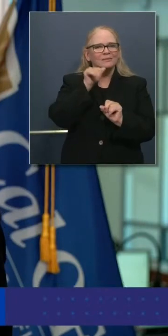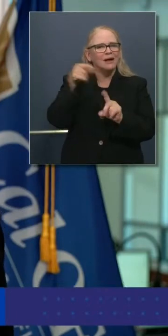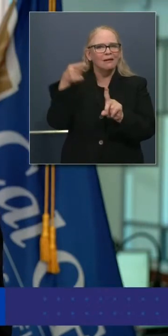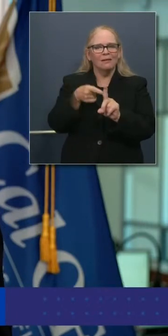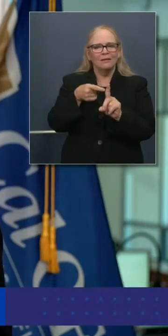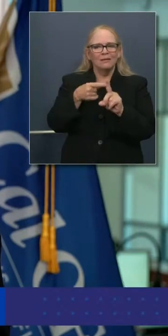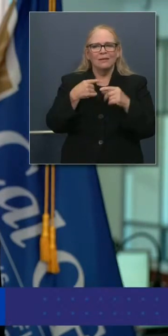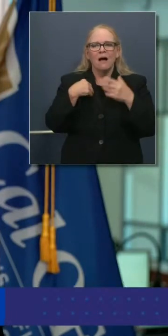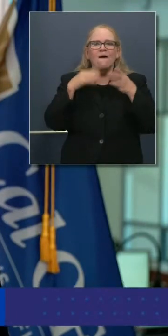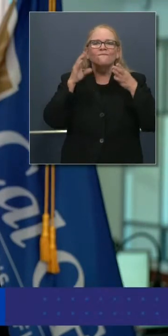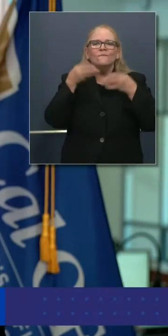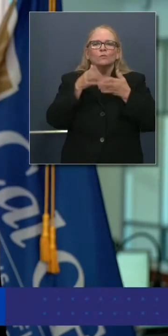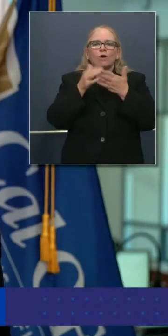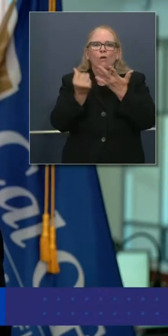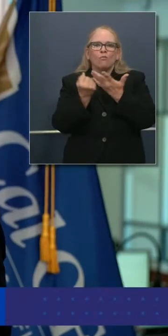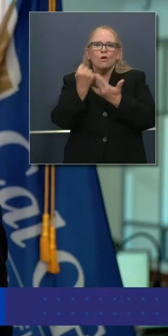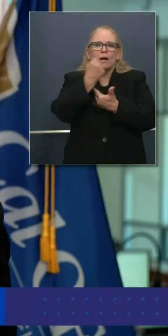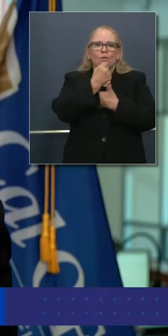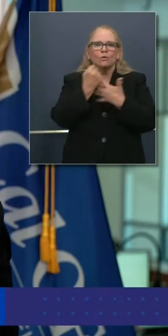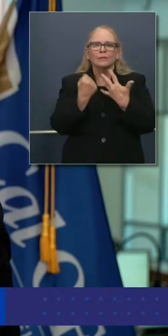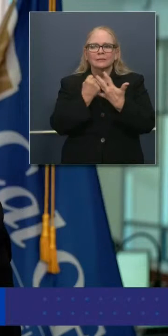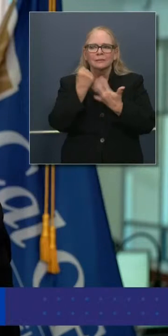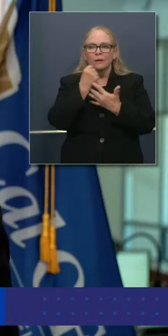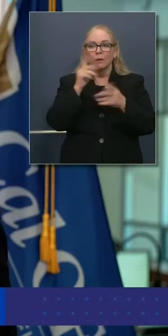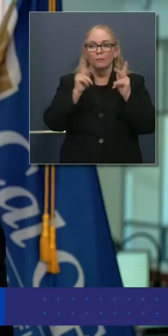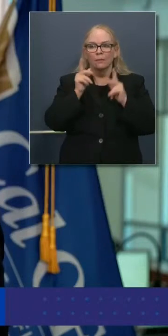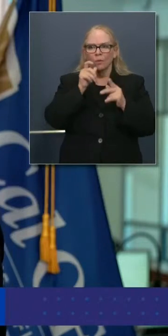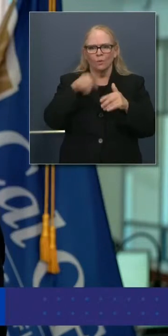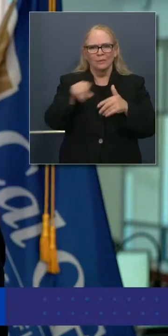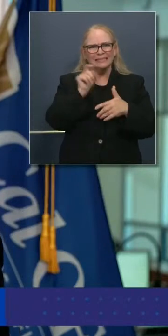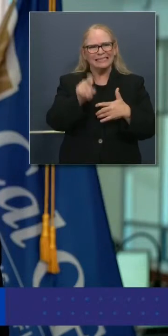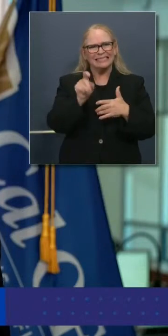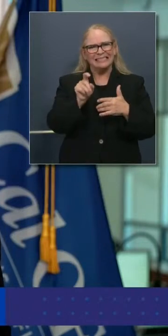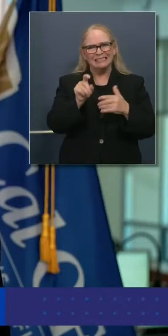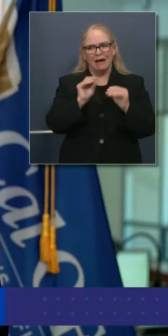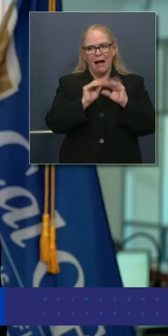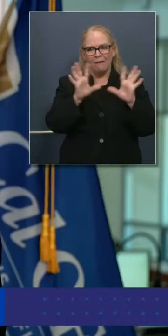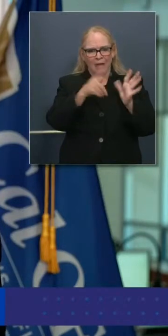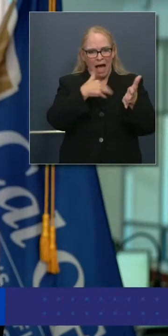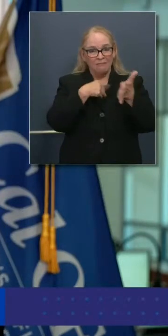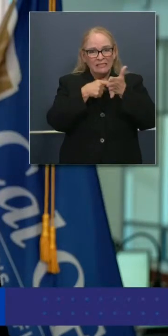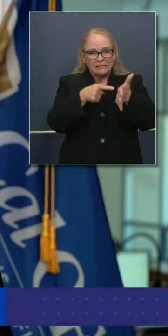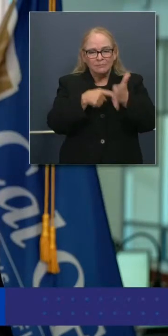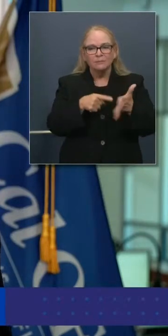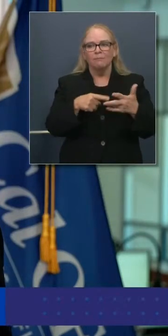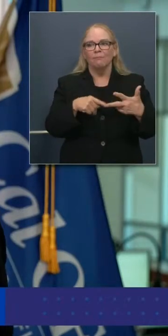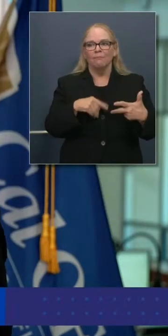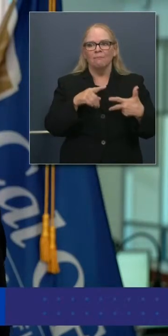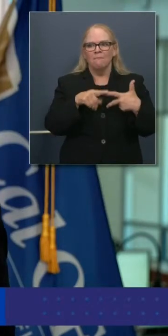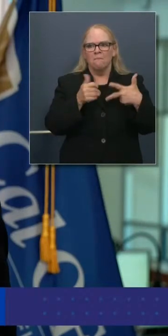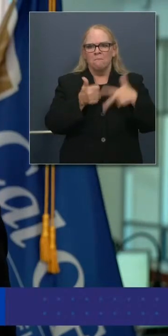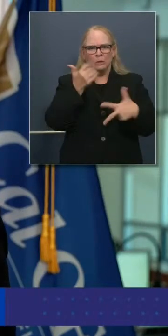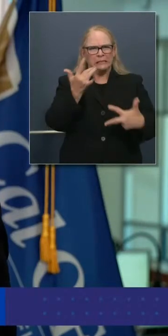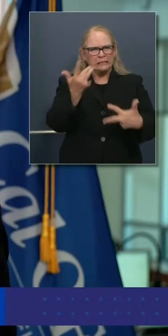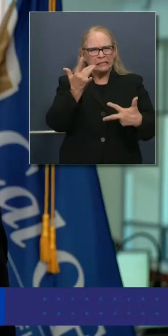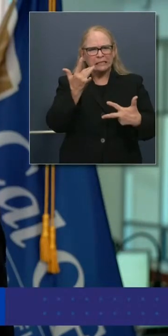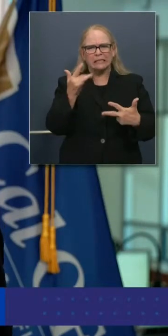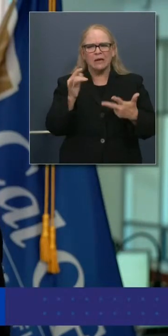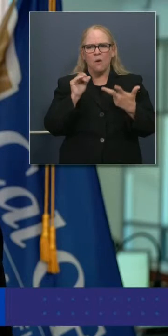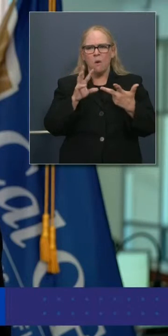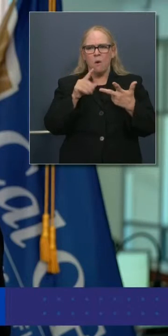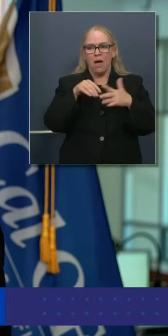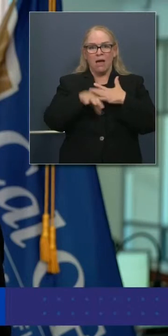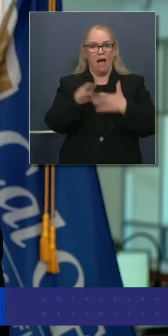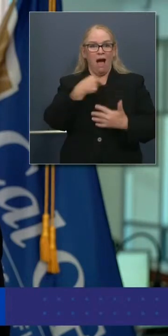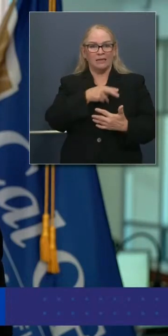priority is to get those people with the most clear symptoms of COVID-19, who are the sickest, who may be in